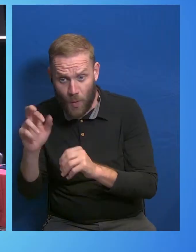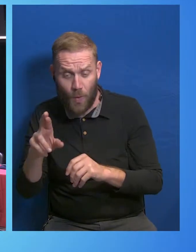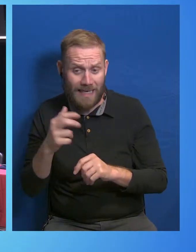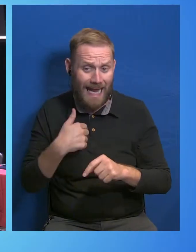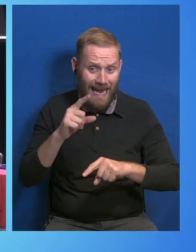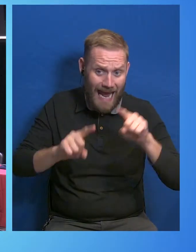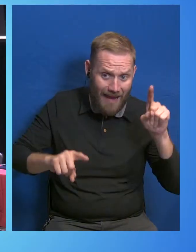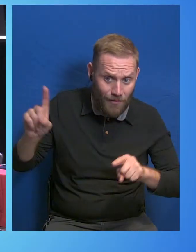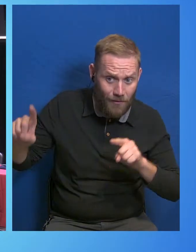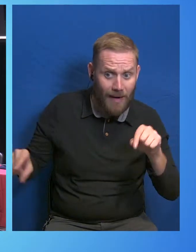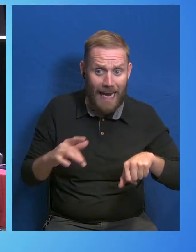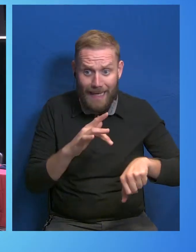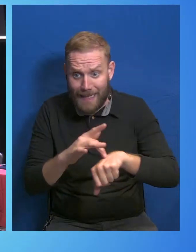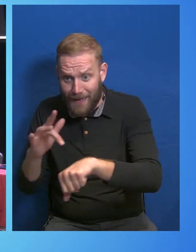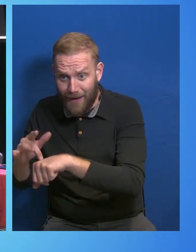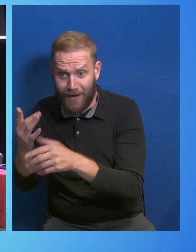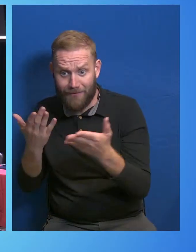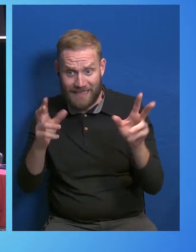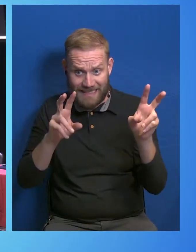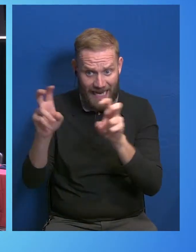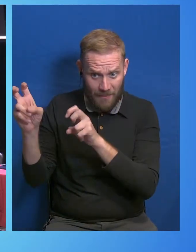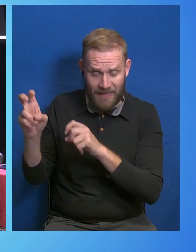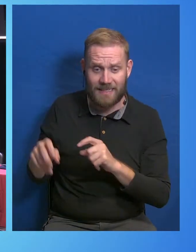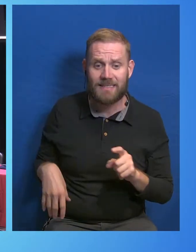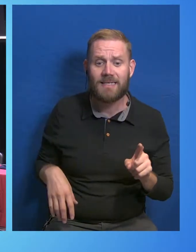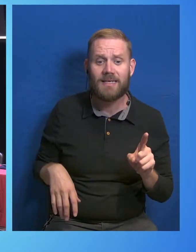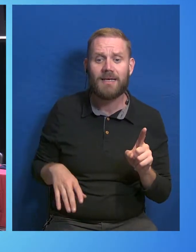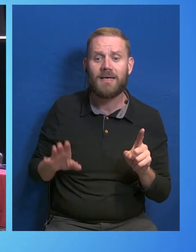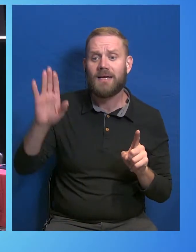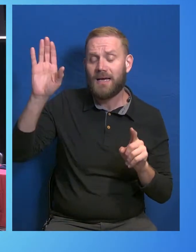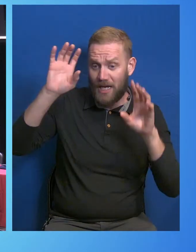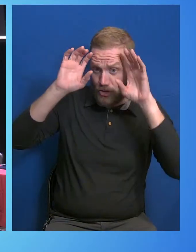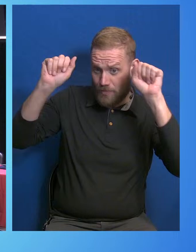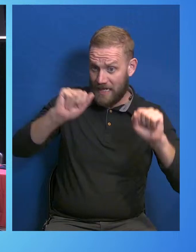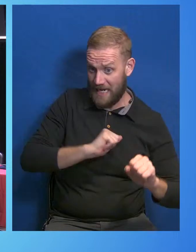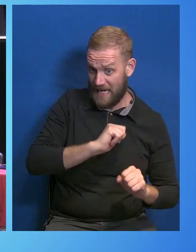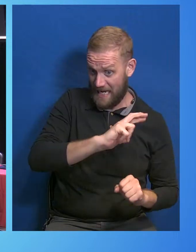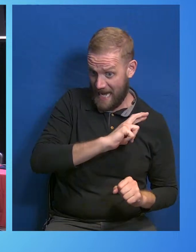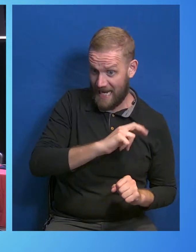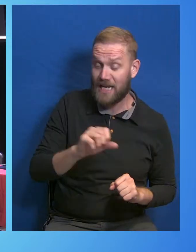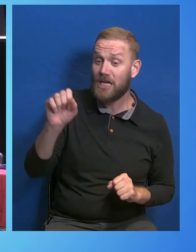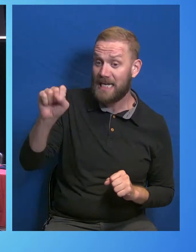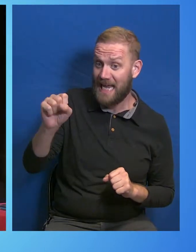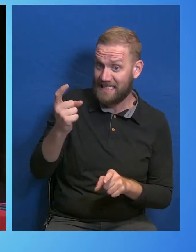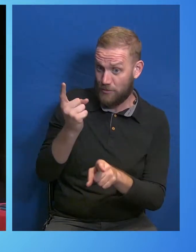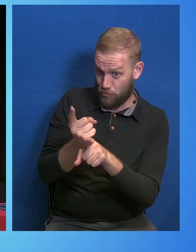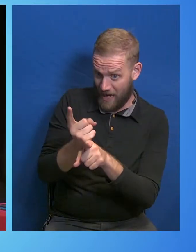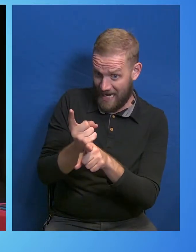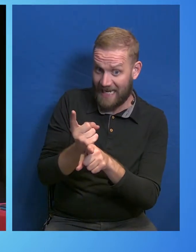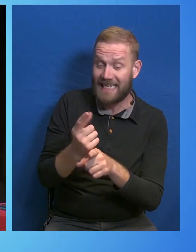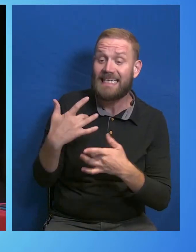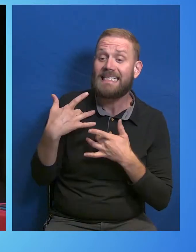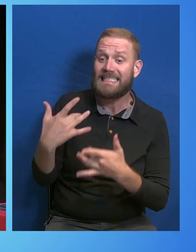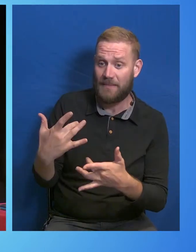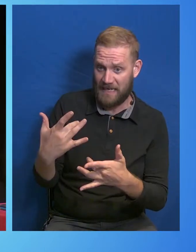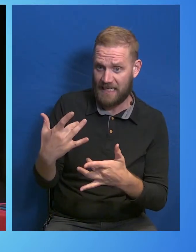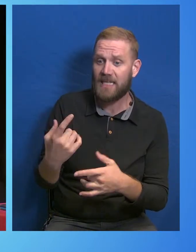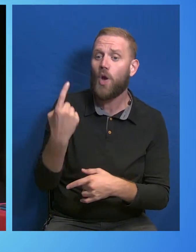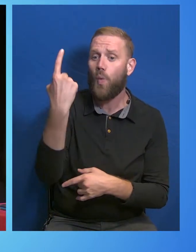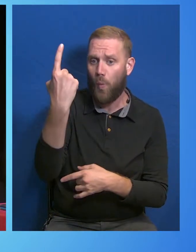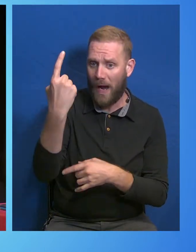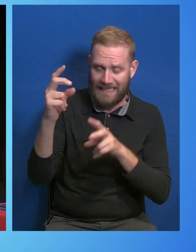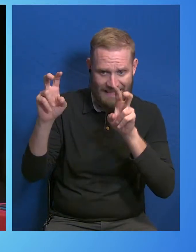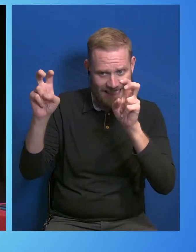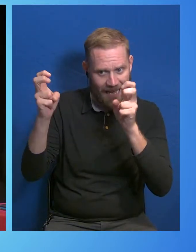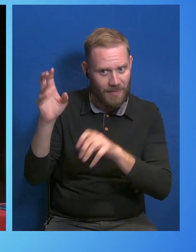what? That's correct. Yes, this is Superintendent Reichman. Yes, that is correct. They are typically over one